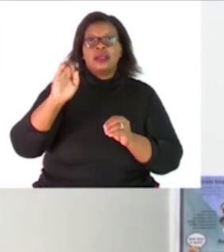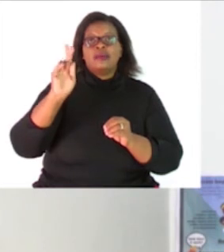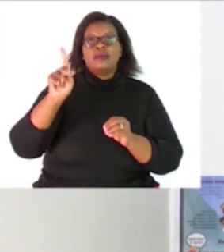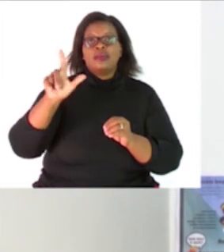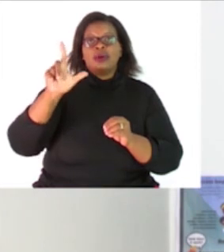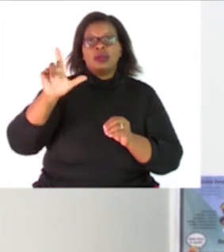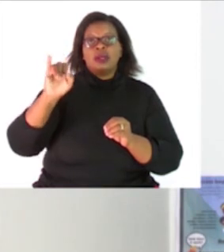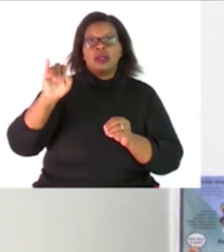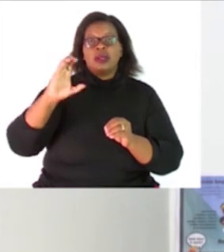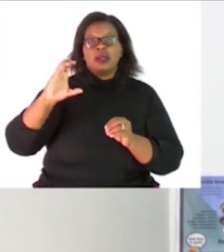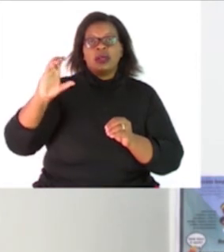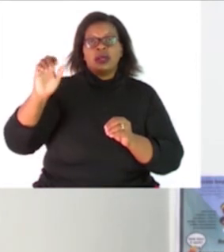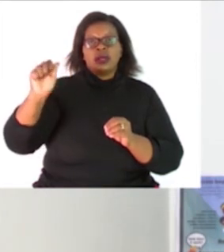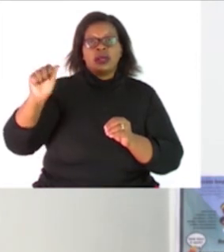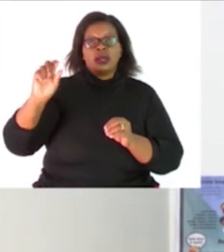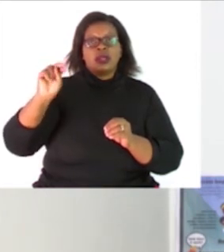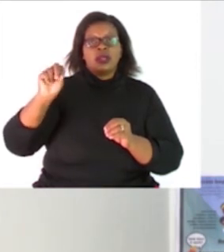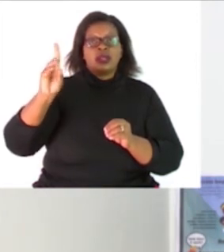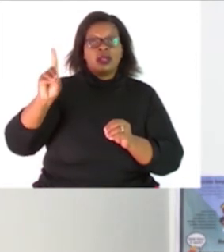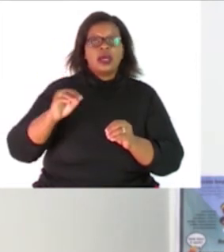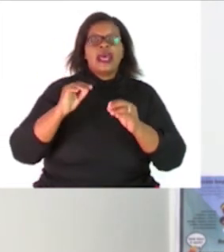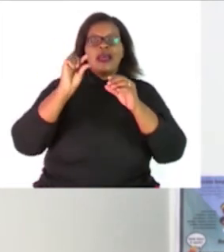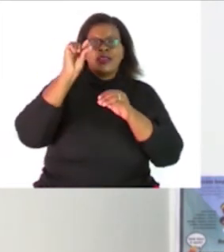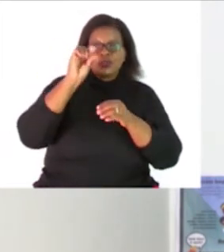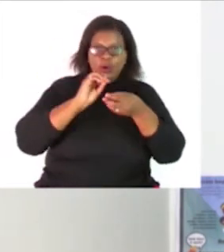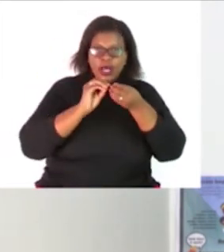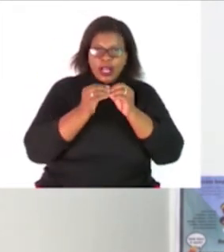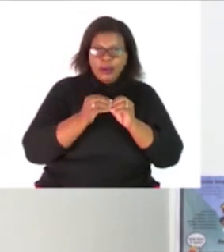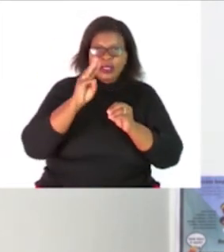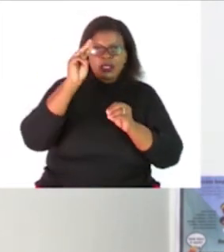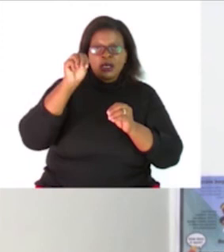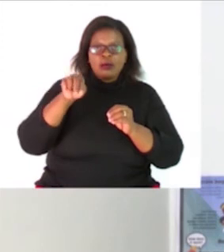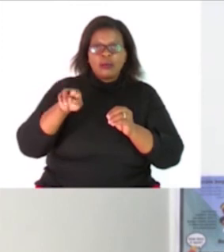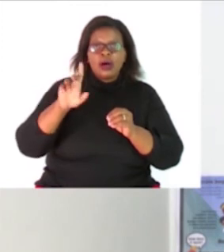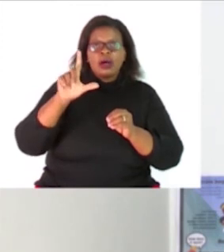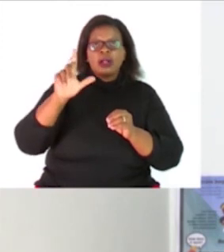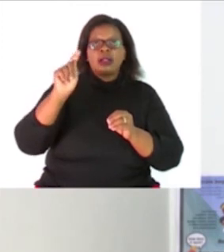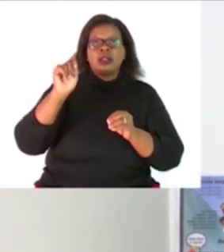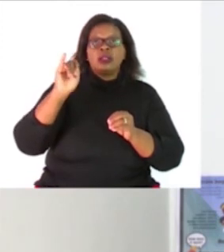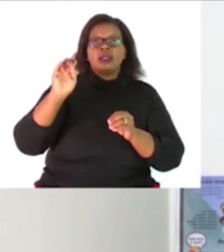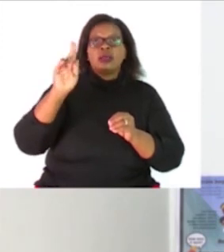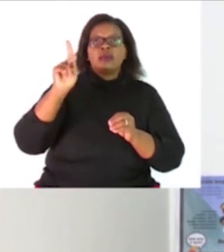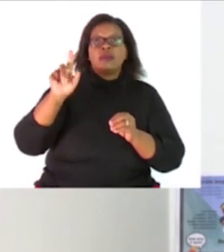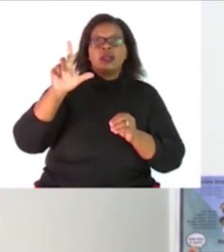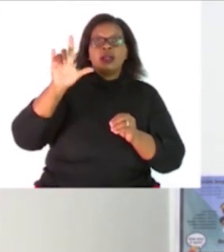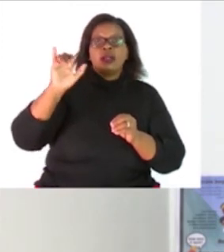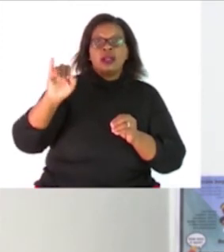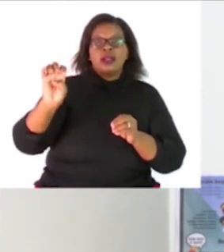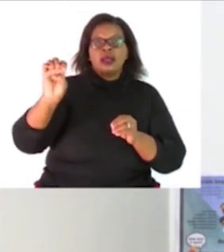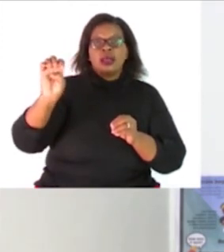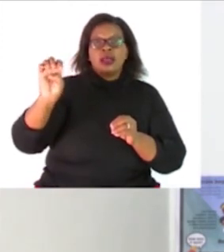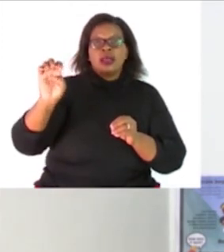is 9, we call it a multiplier. So we need to multiply these two numbers so that we